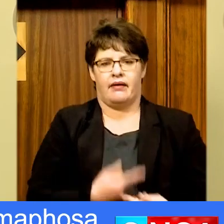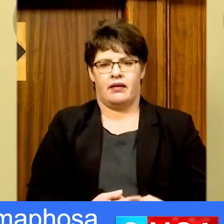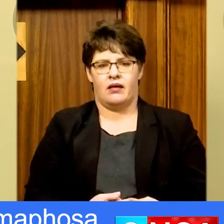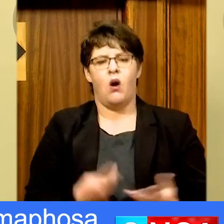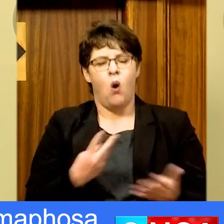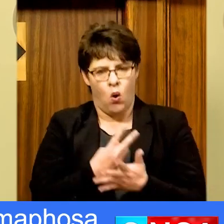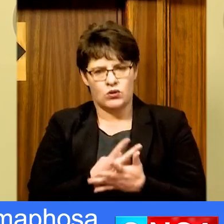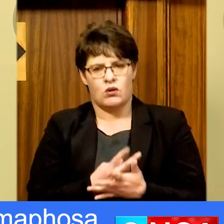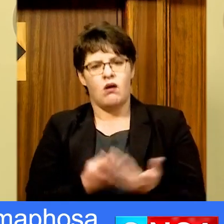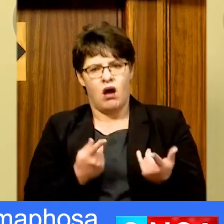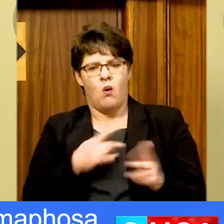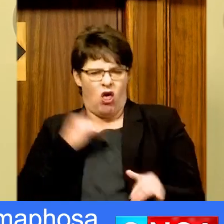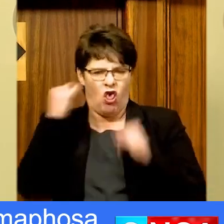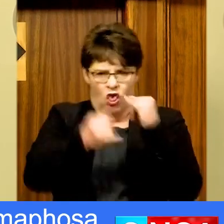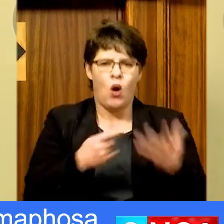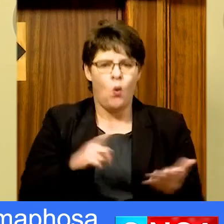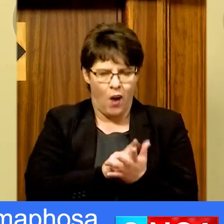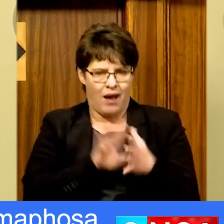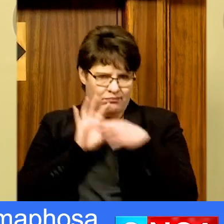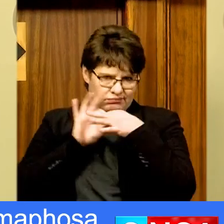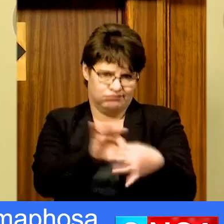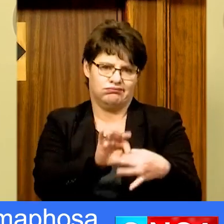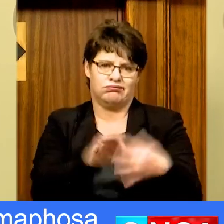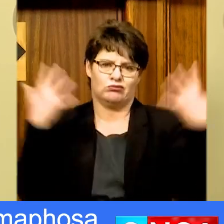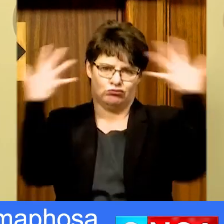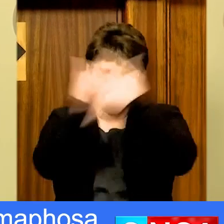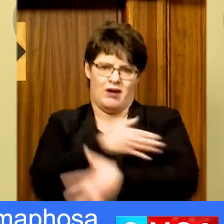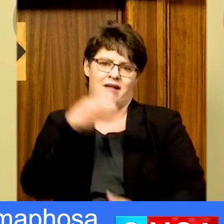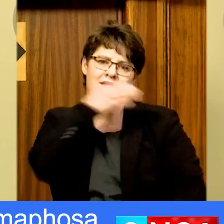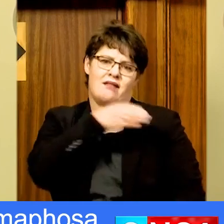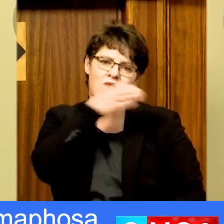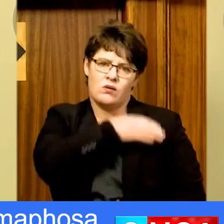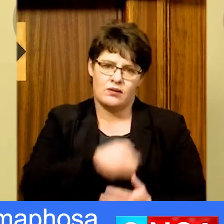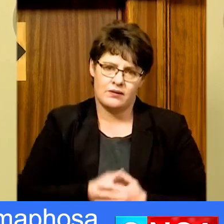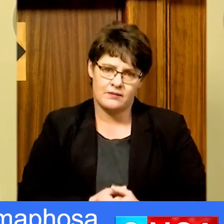related trauma that are alcohol-induced.